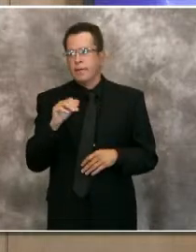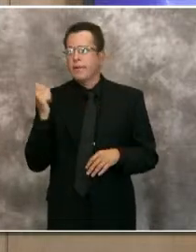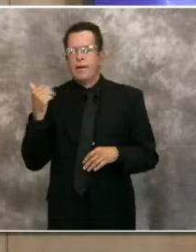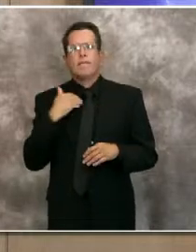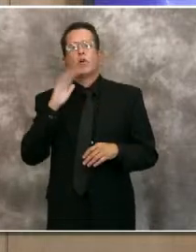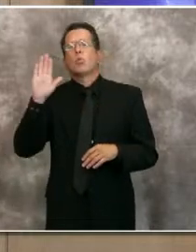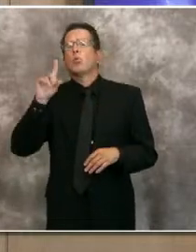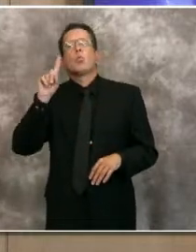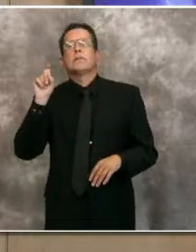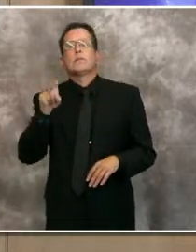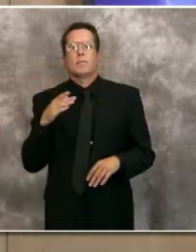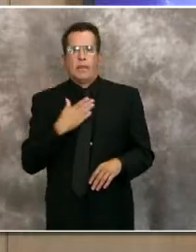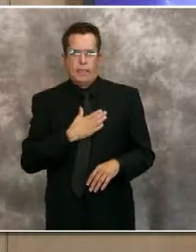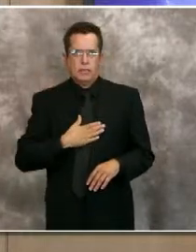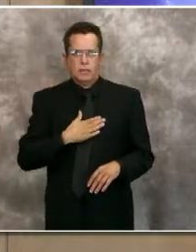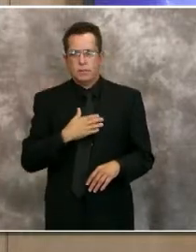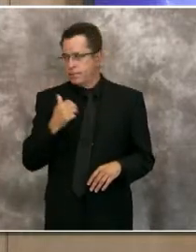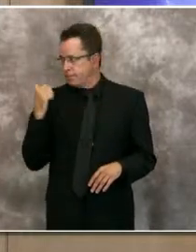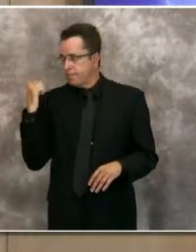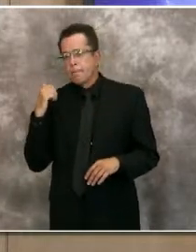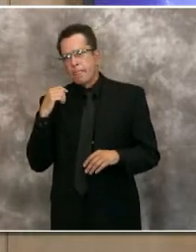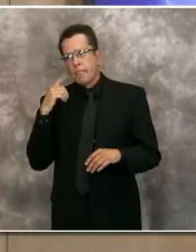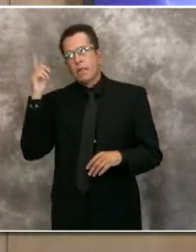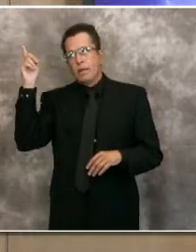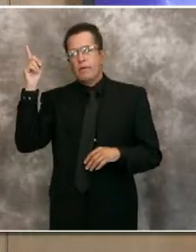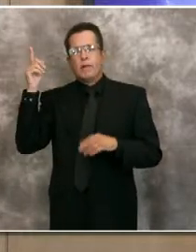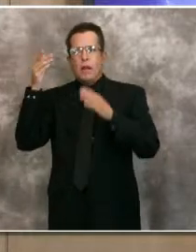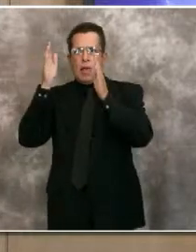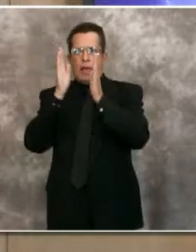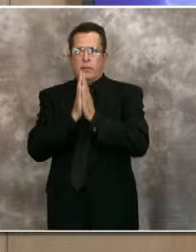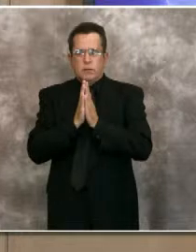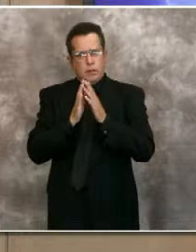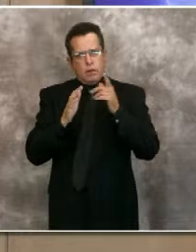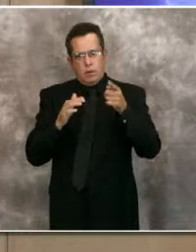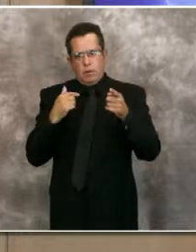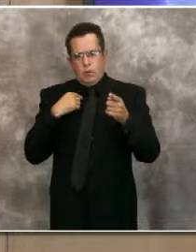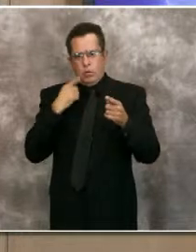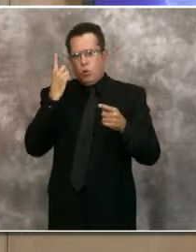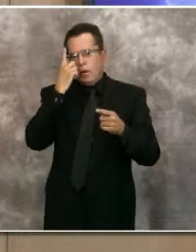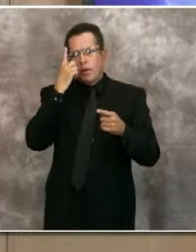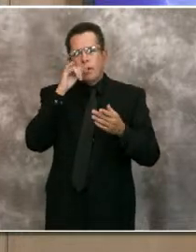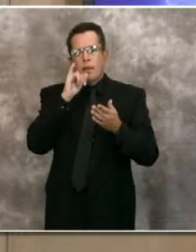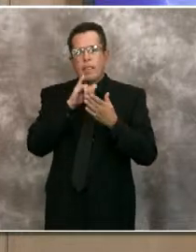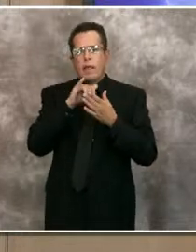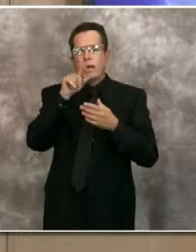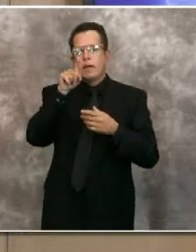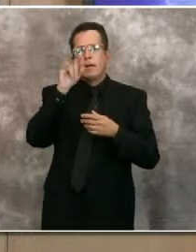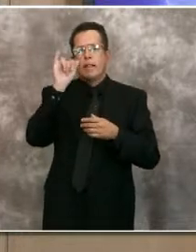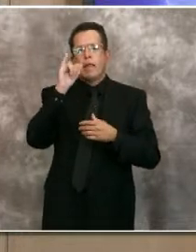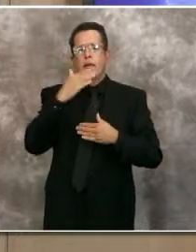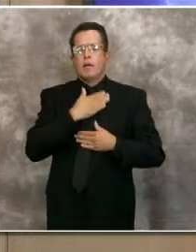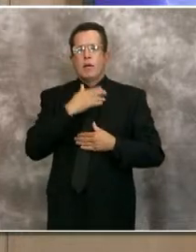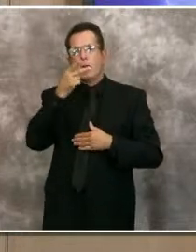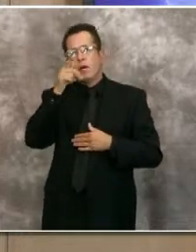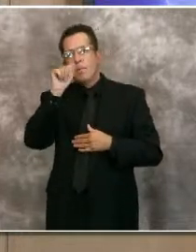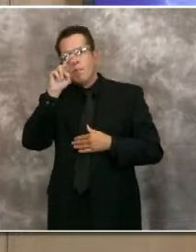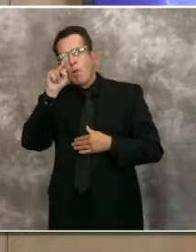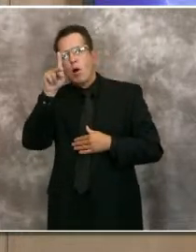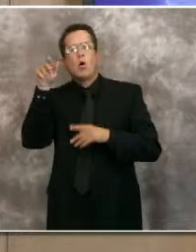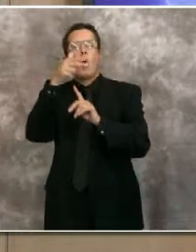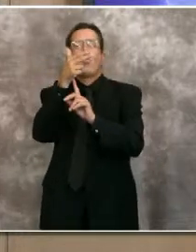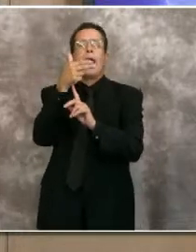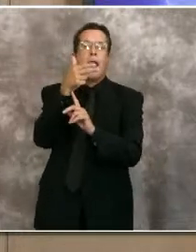Hi. So I'm wondering about the tourist attractions and things like hotels in San